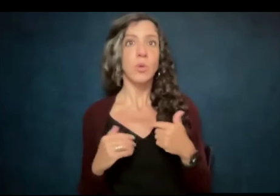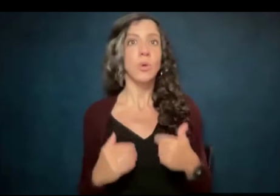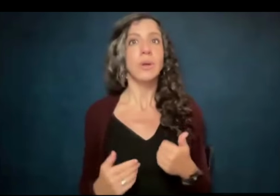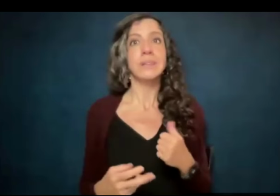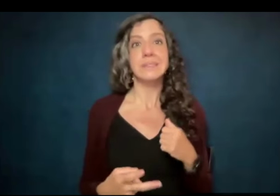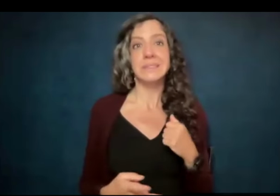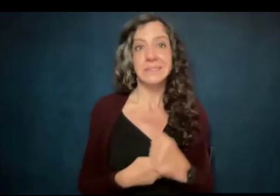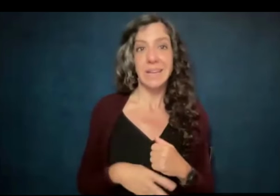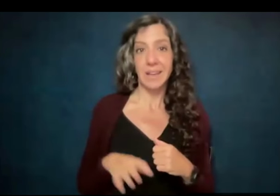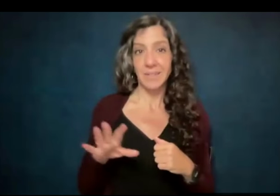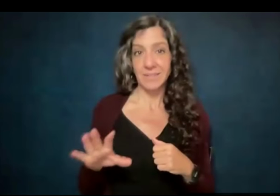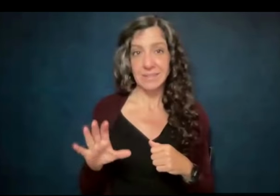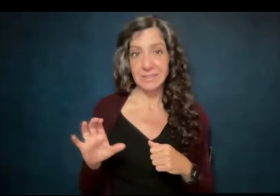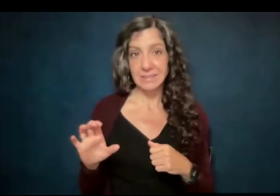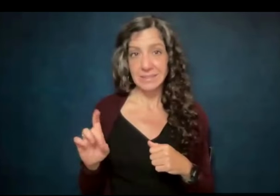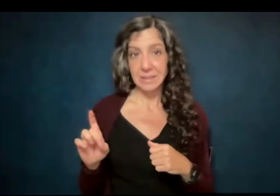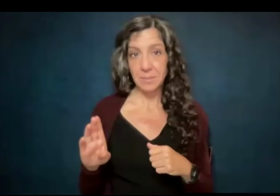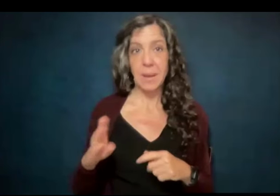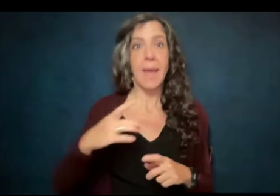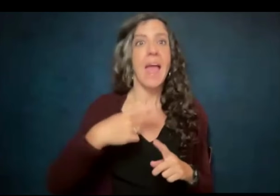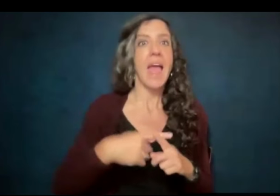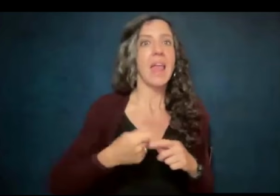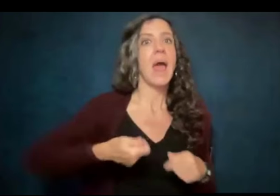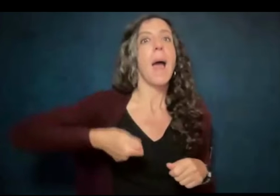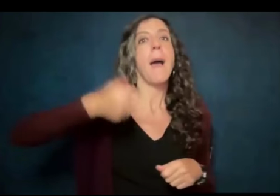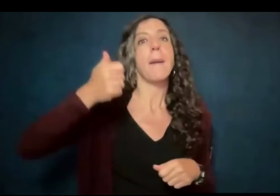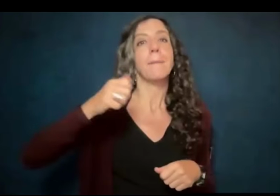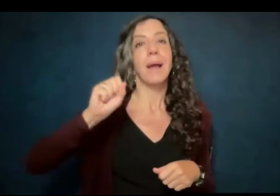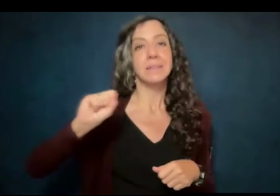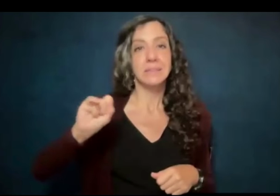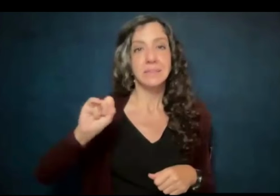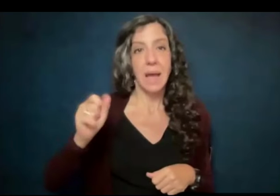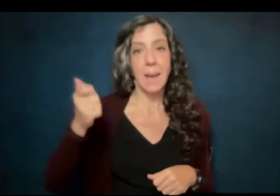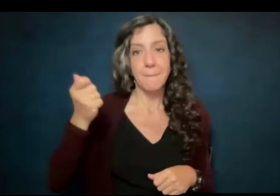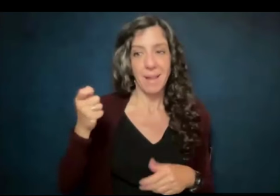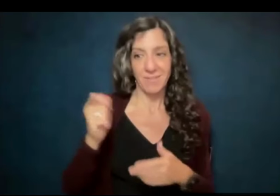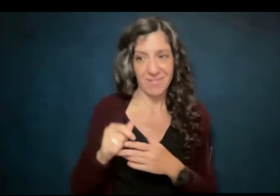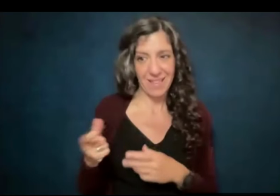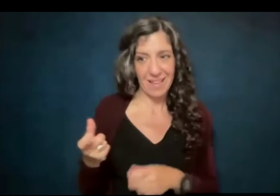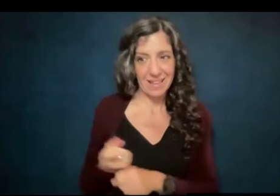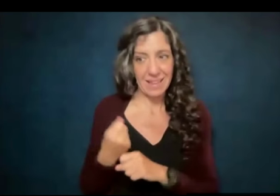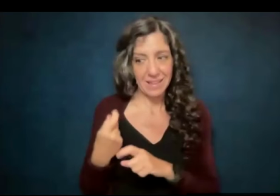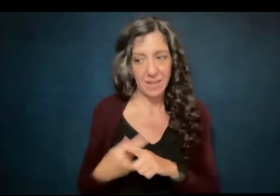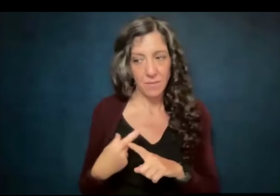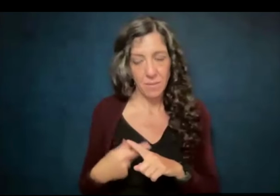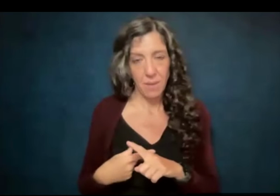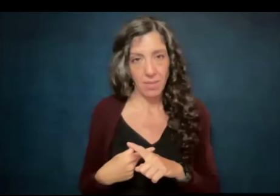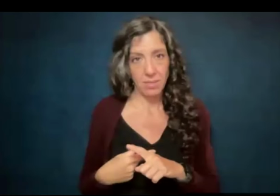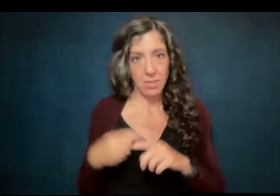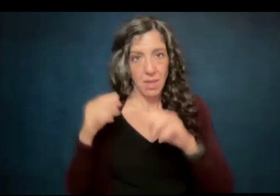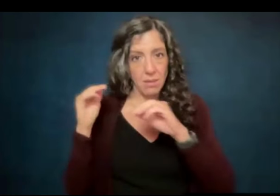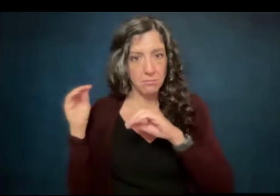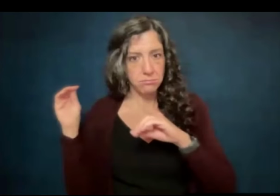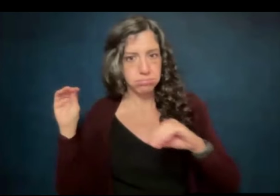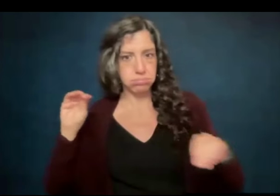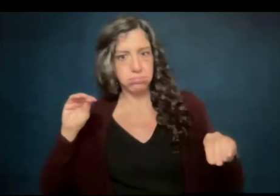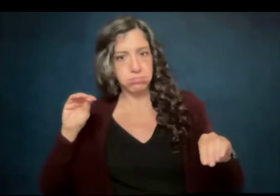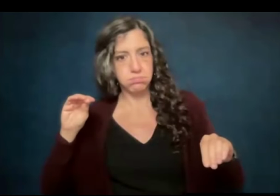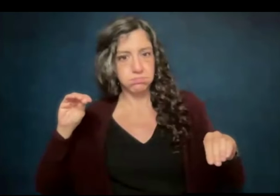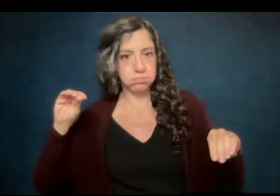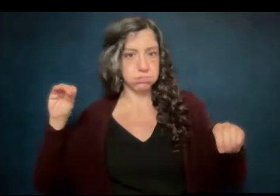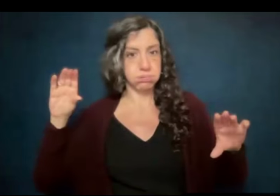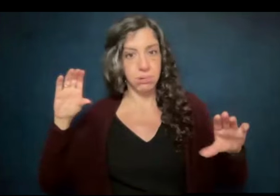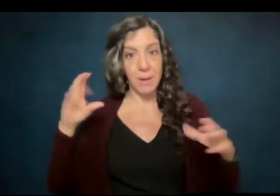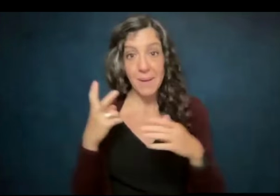save his CDB while also raising that SSI benefit amount he receives each month. It's really a win-win situation,